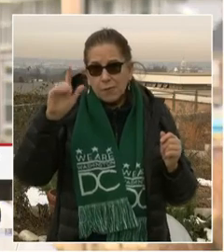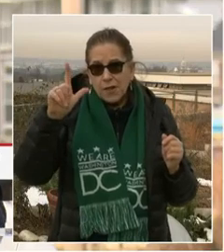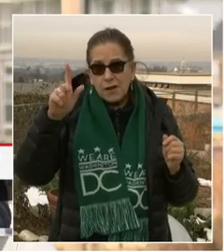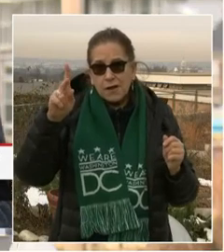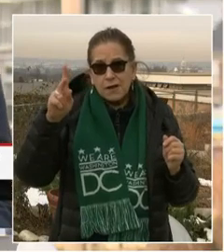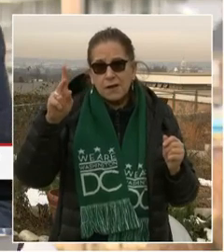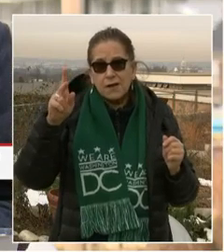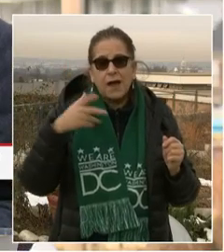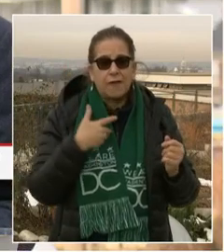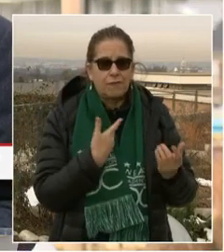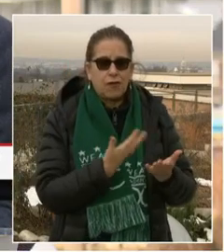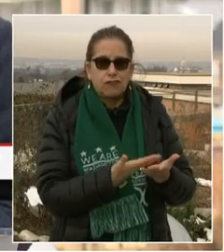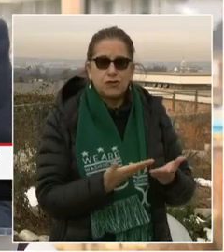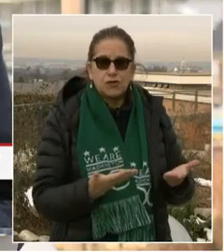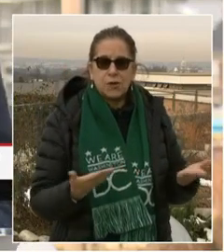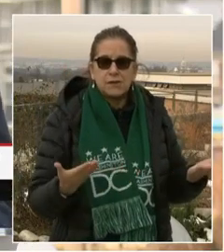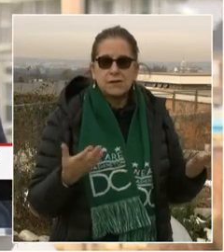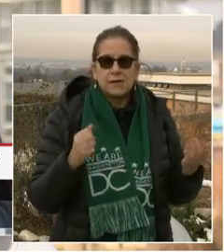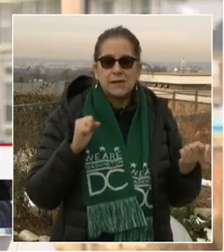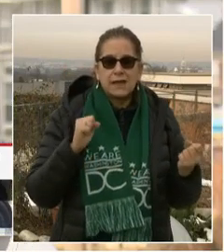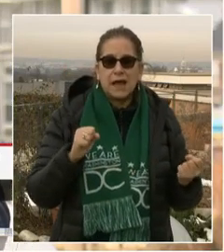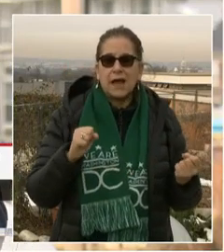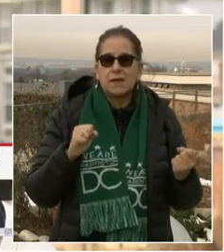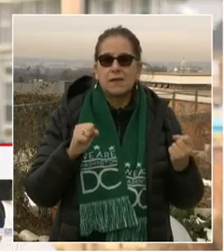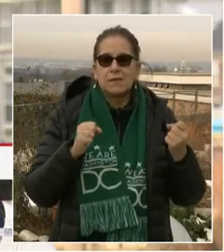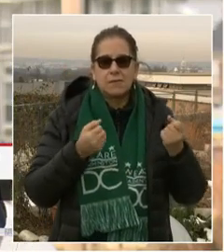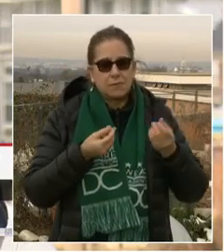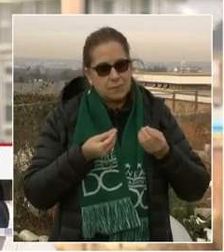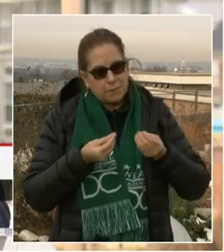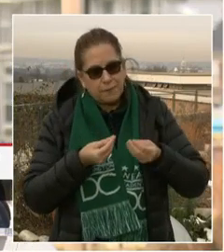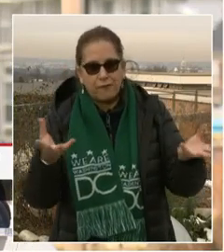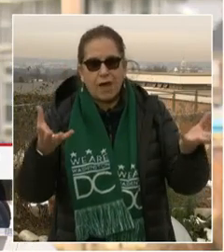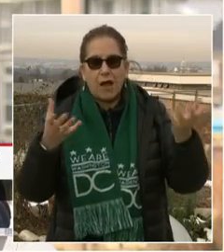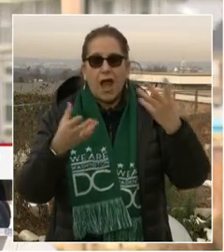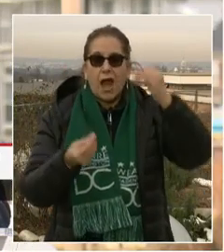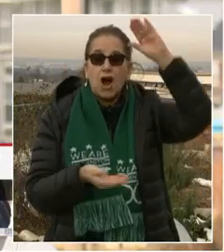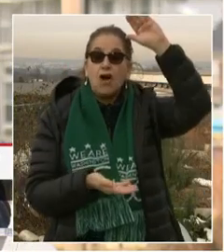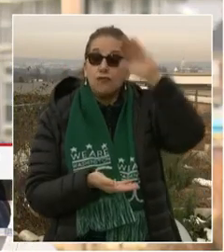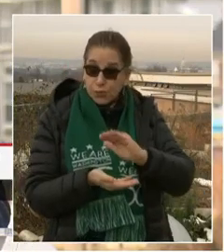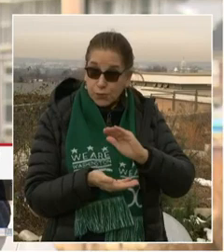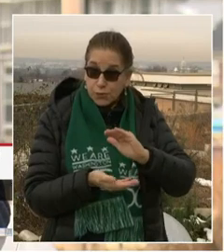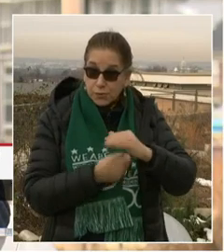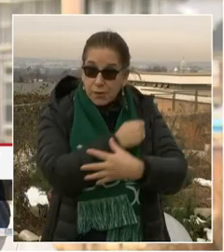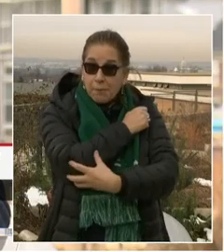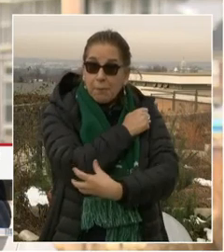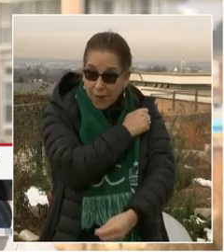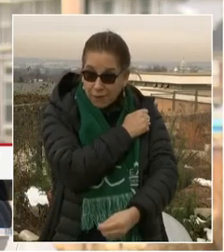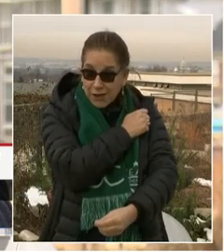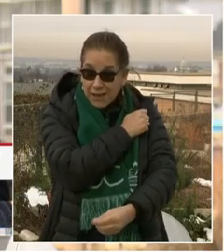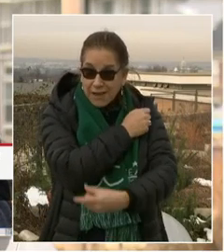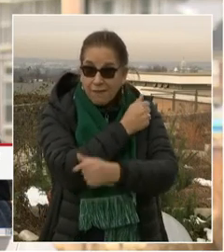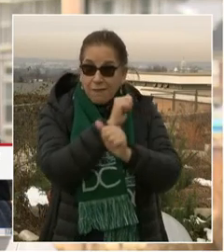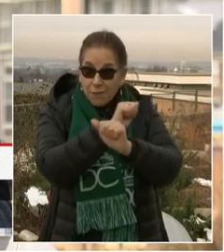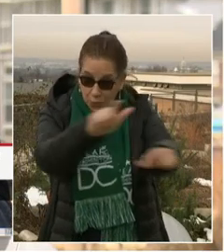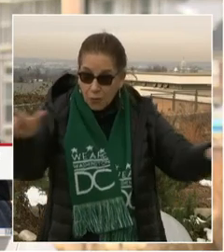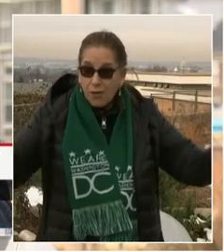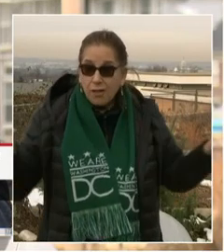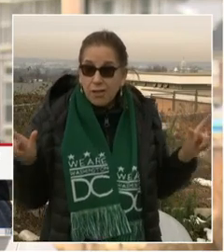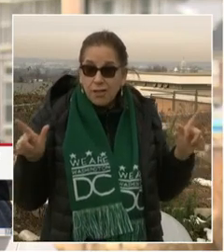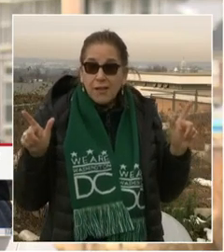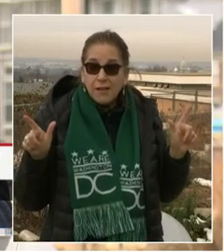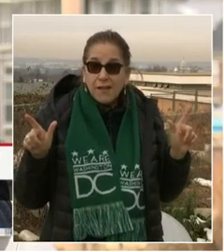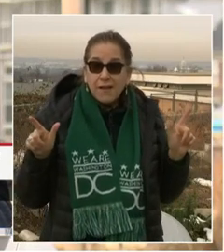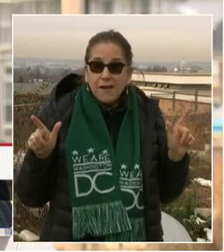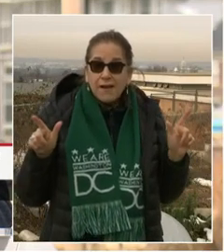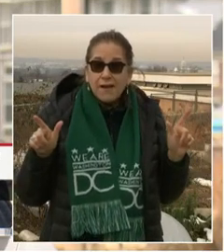means to end poverty, and today's launch is another step toward achieving that all-important goal. I want to thank you